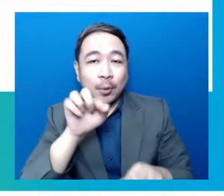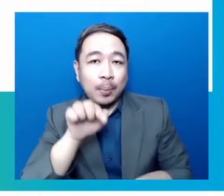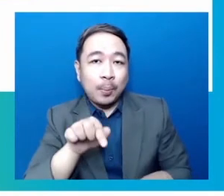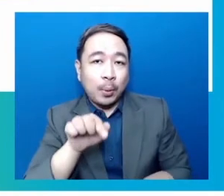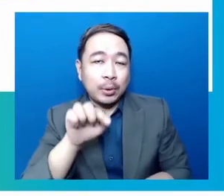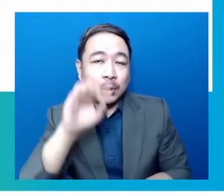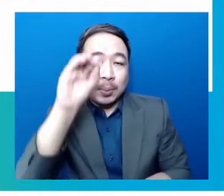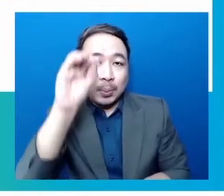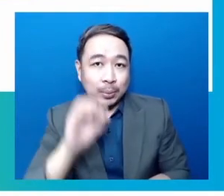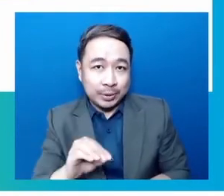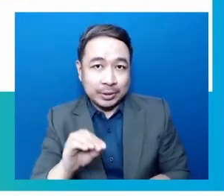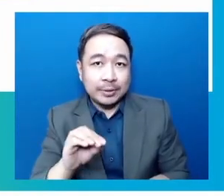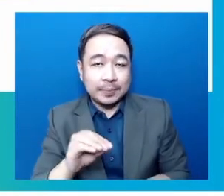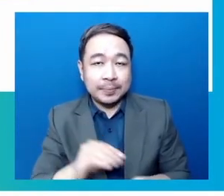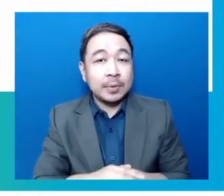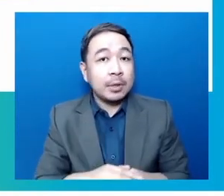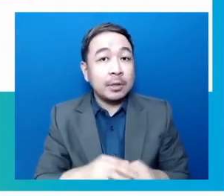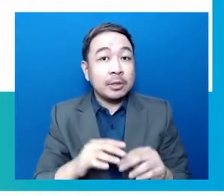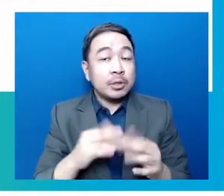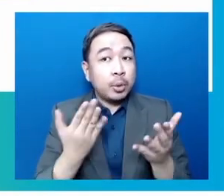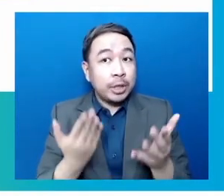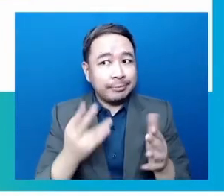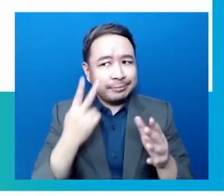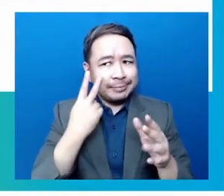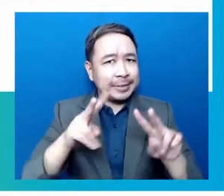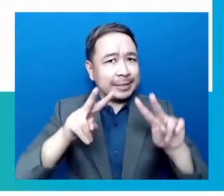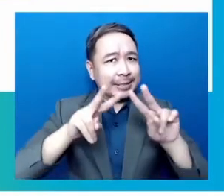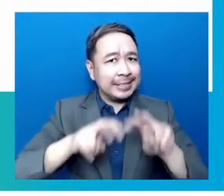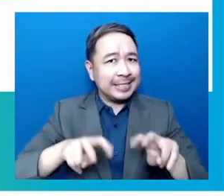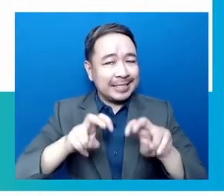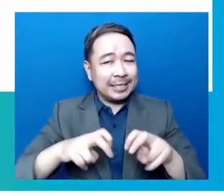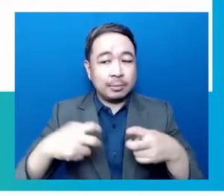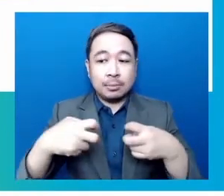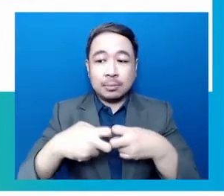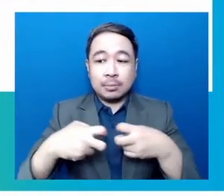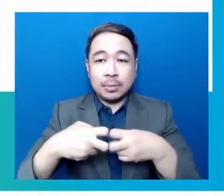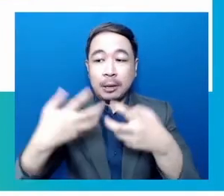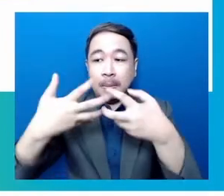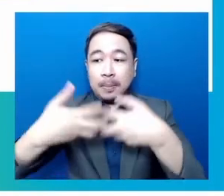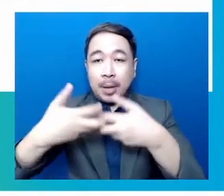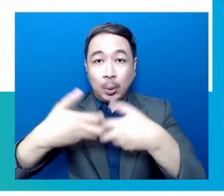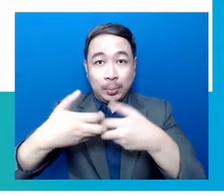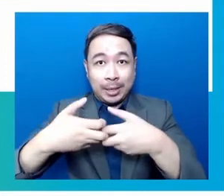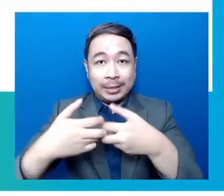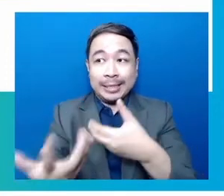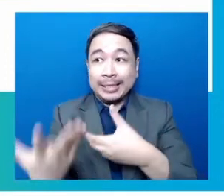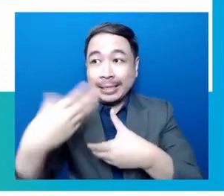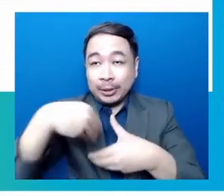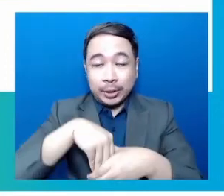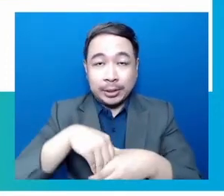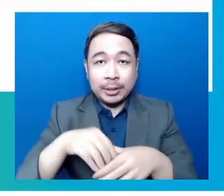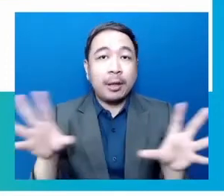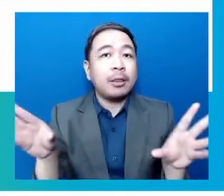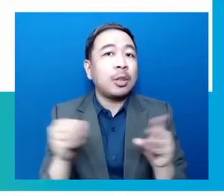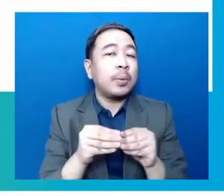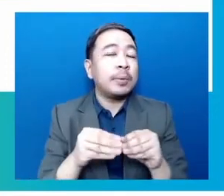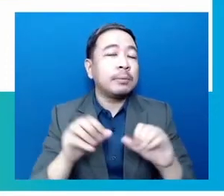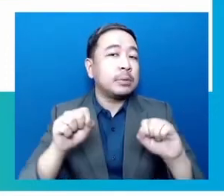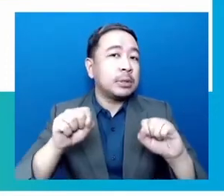60%. If we consider the power plant in the pipeline, so total installed capacity will reach